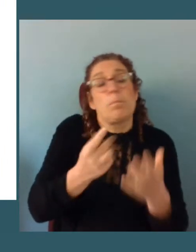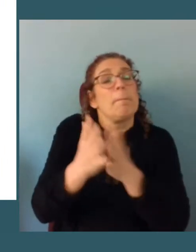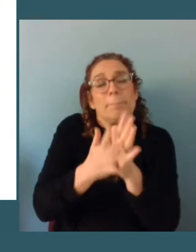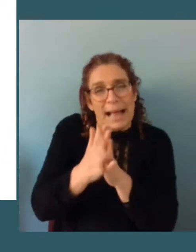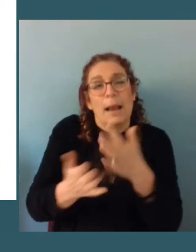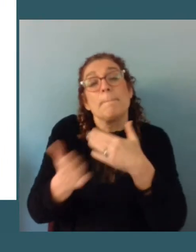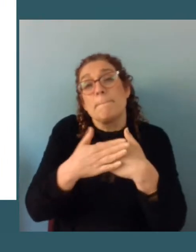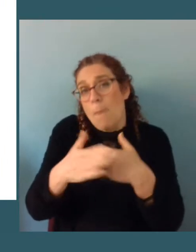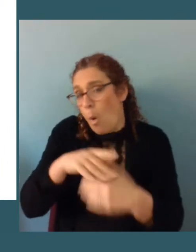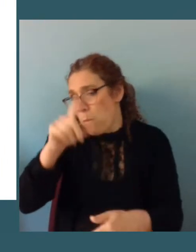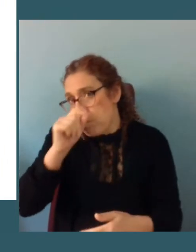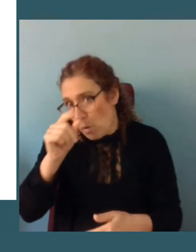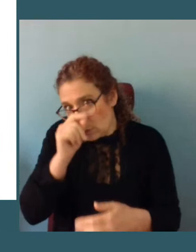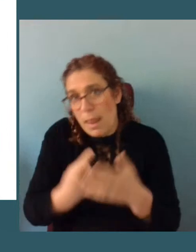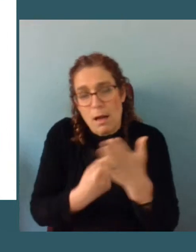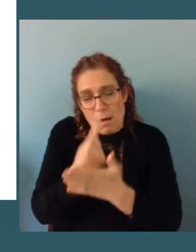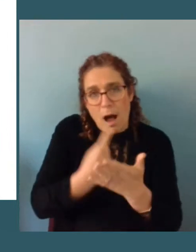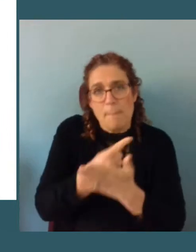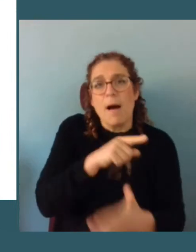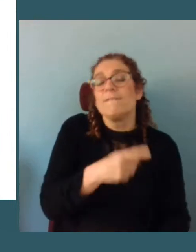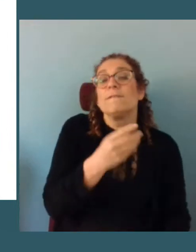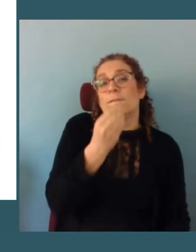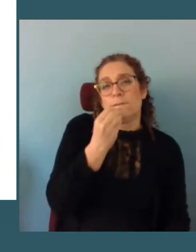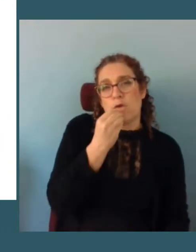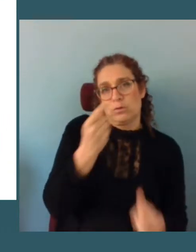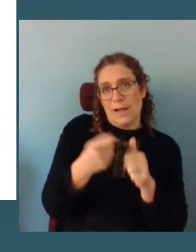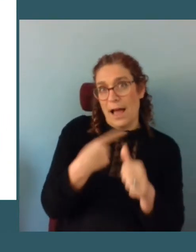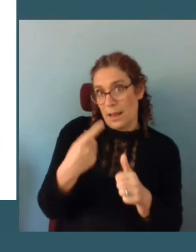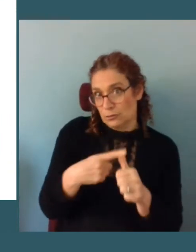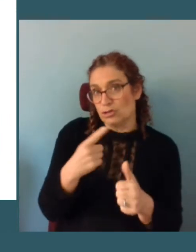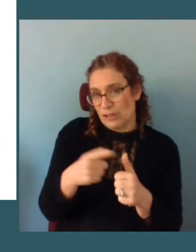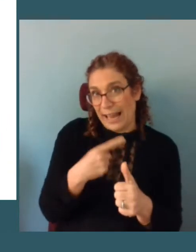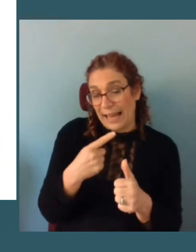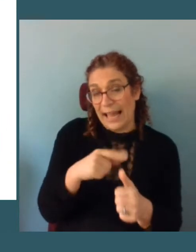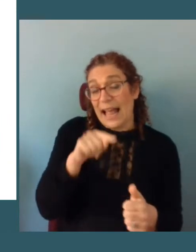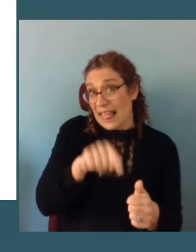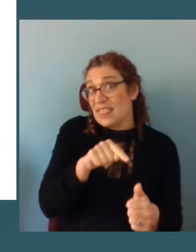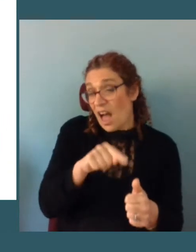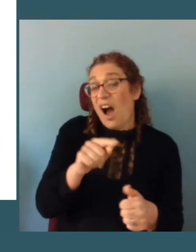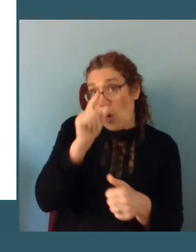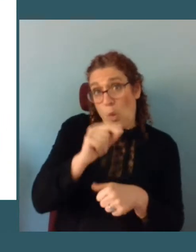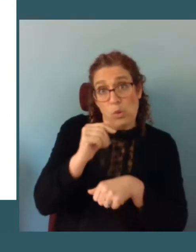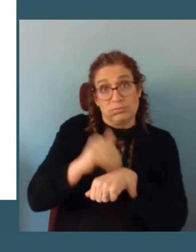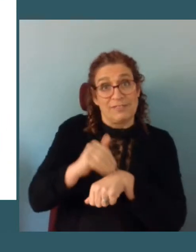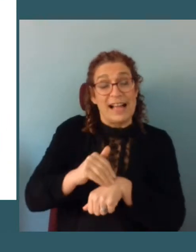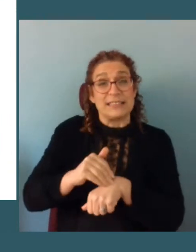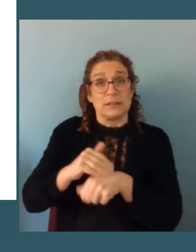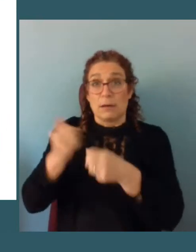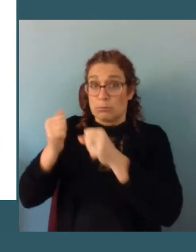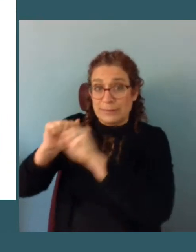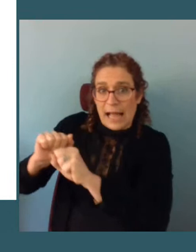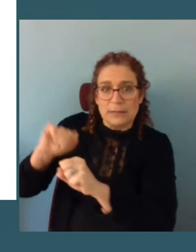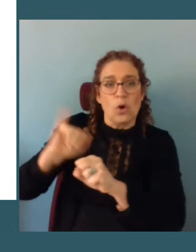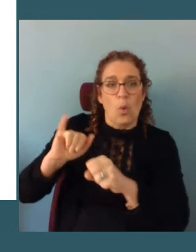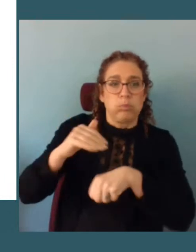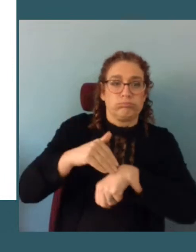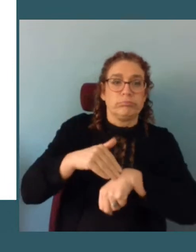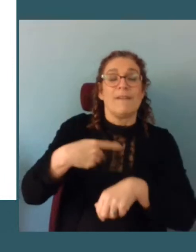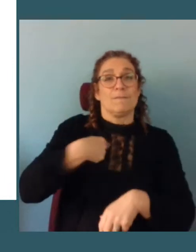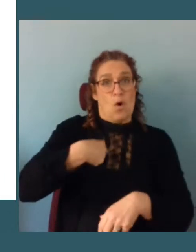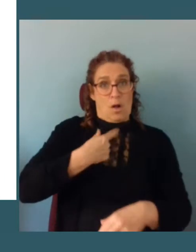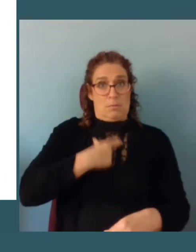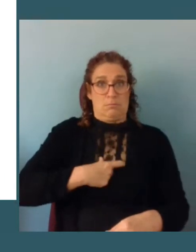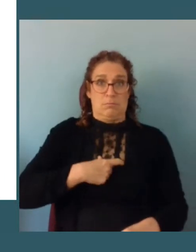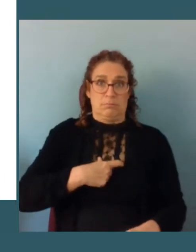bound to be other factors at play which may be protective in these individuals. Let's explore these.